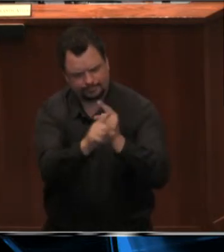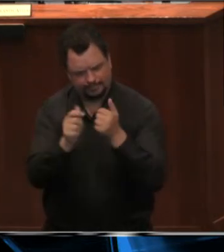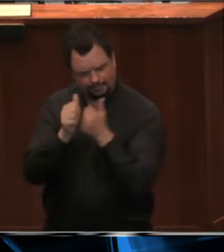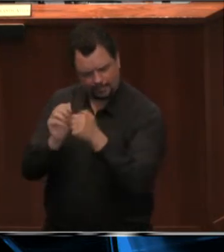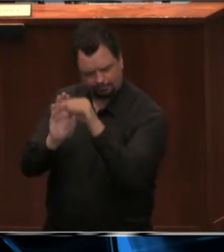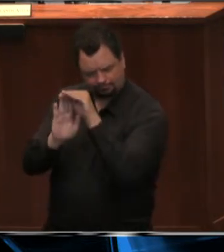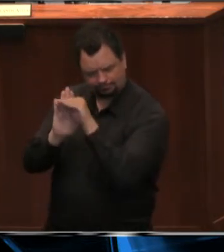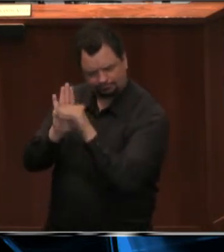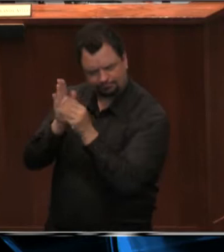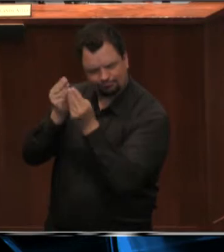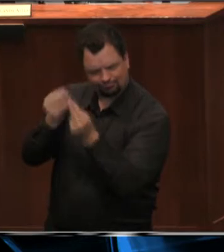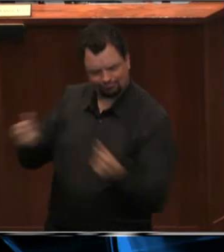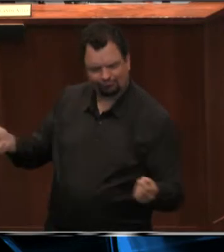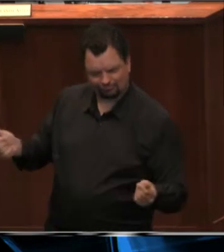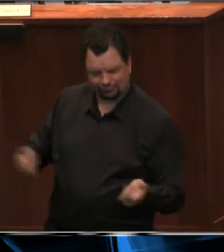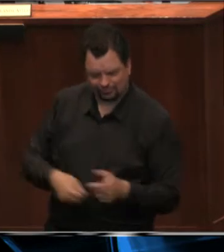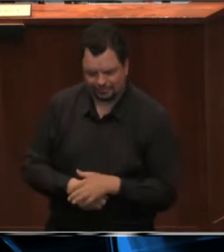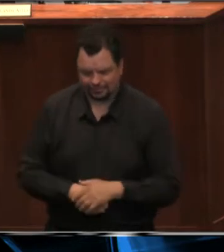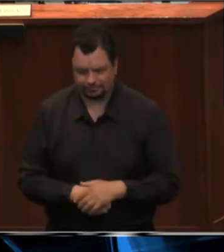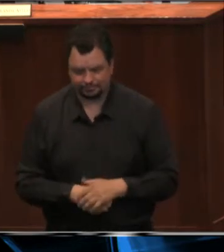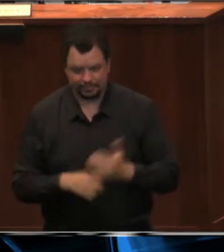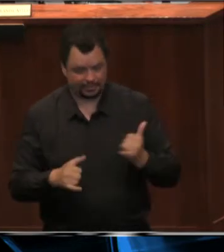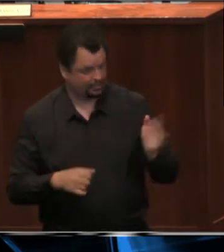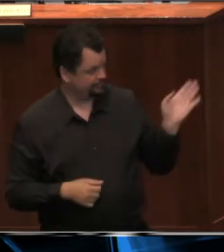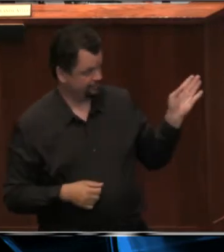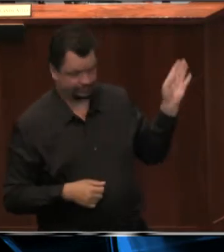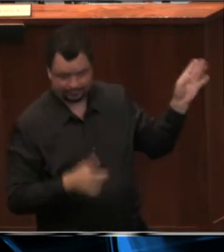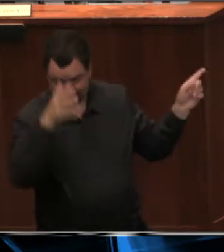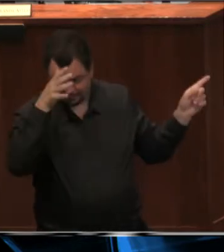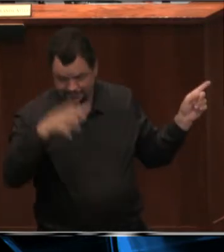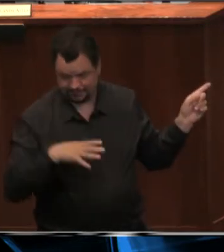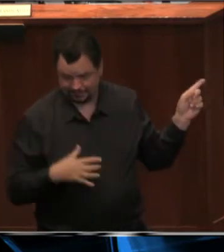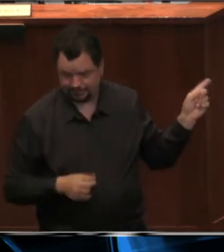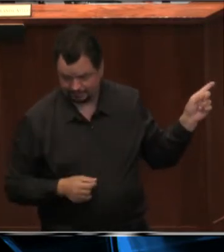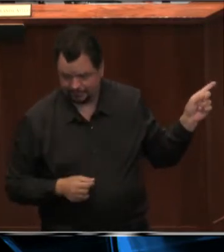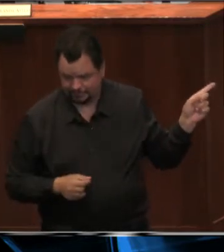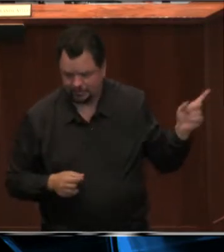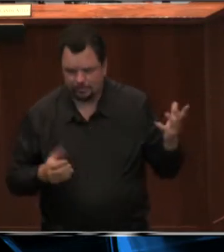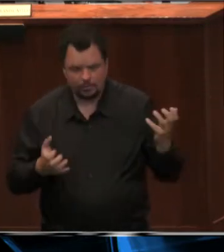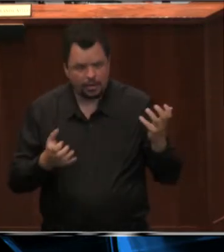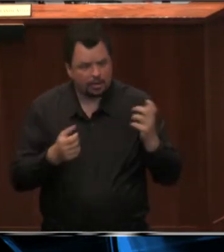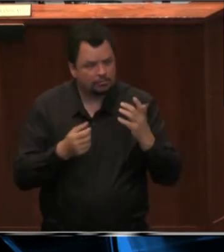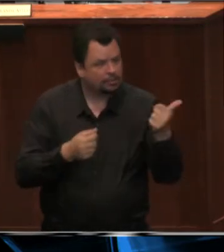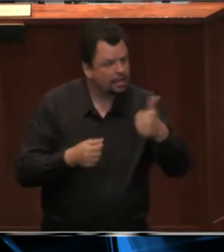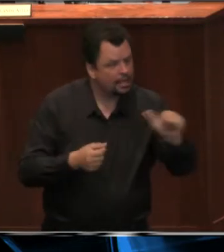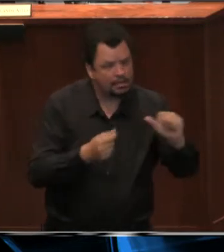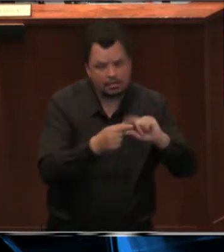Any other comments from Board of Health members? How about remotely? Anyone want to